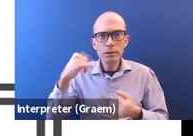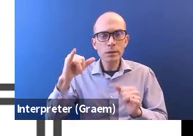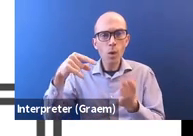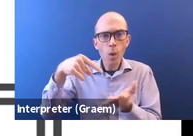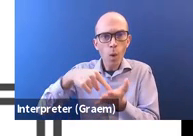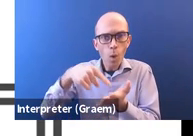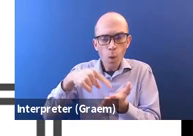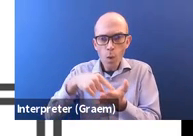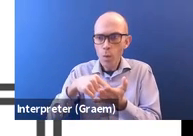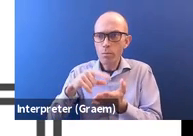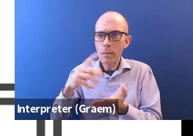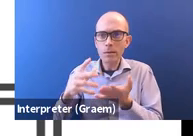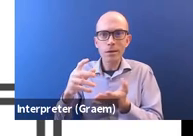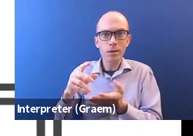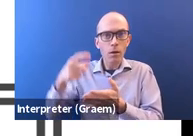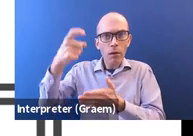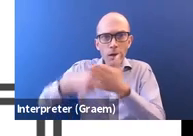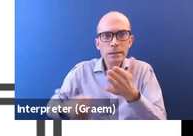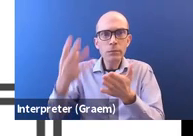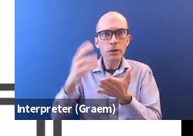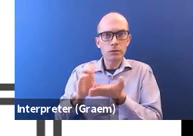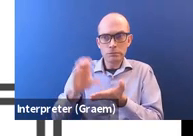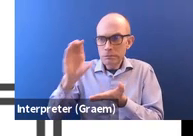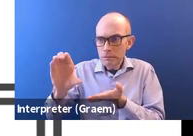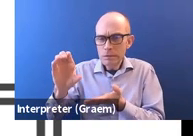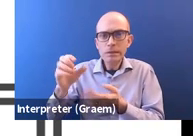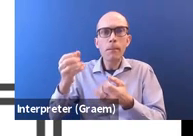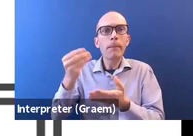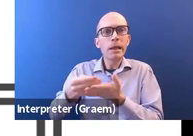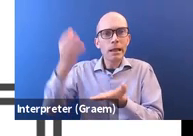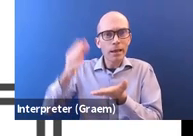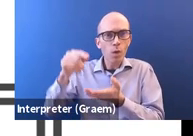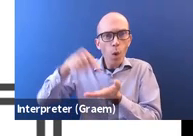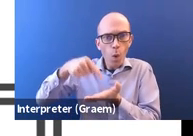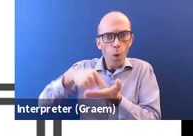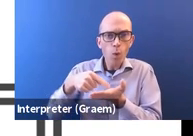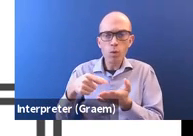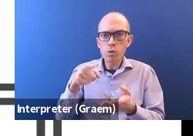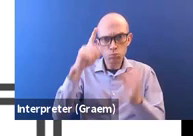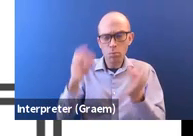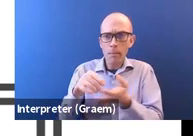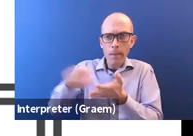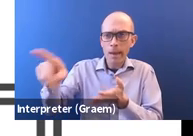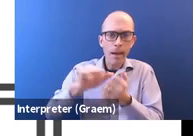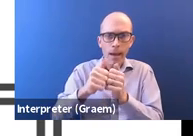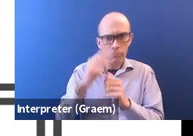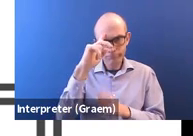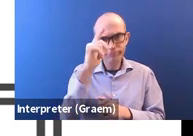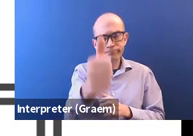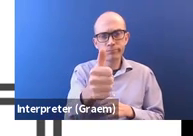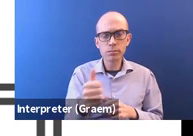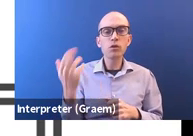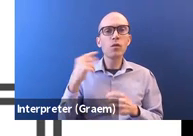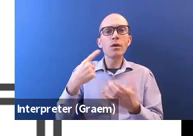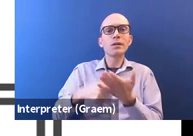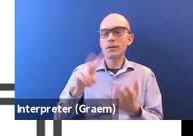take care of the entire purchase price, it'll show you the remainder and you can pay for it how you like. I mentioned the vouchers before. There are